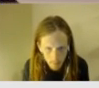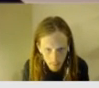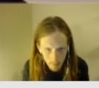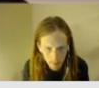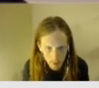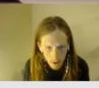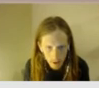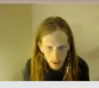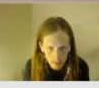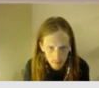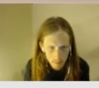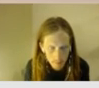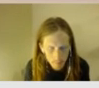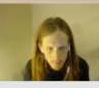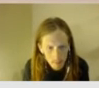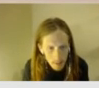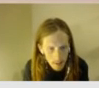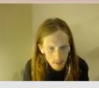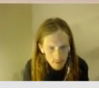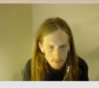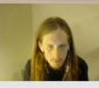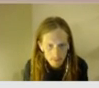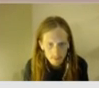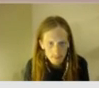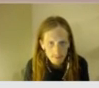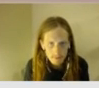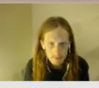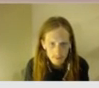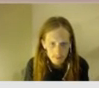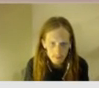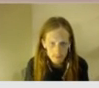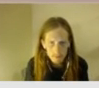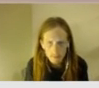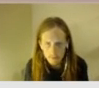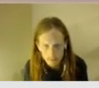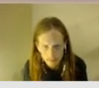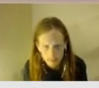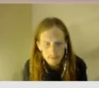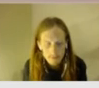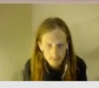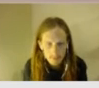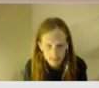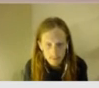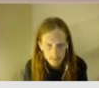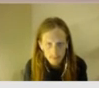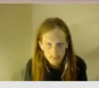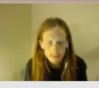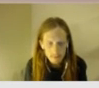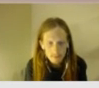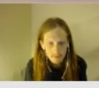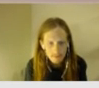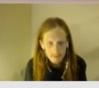Carmen, and in the midst of factories and other things that were going on there, there was a lot of residential, you know,